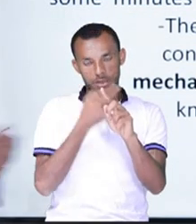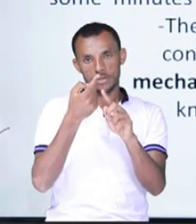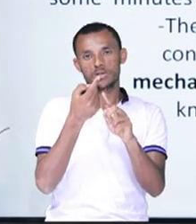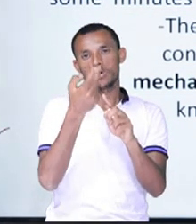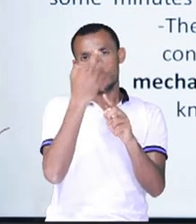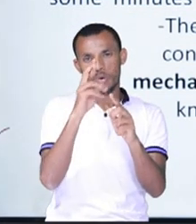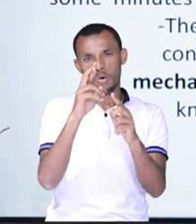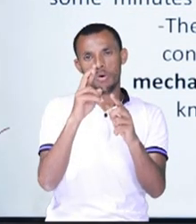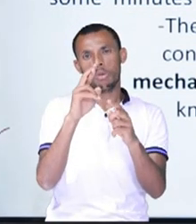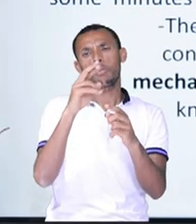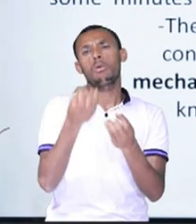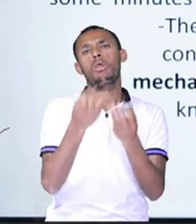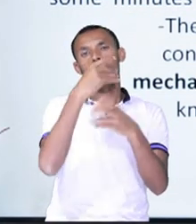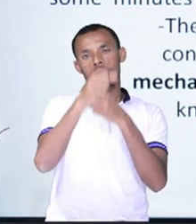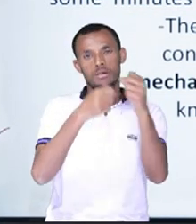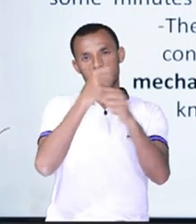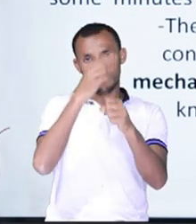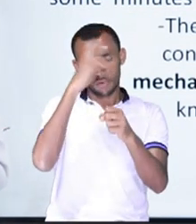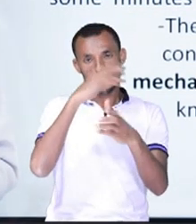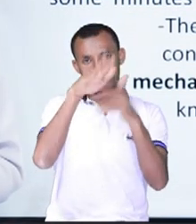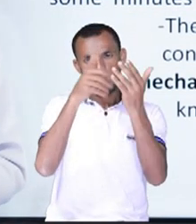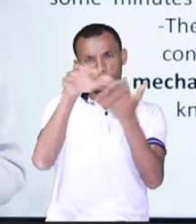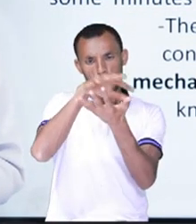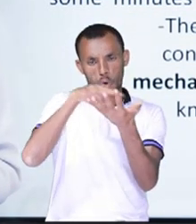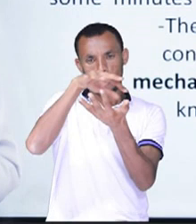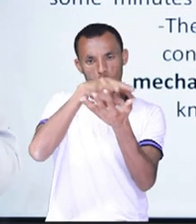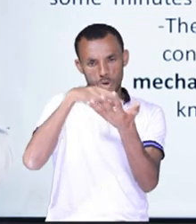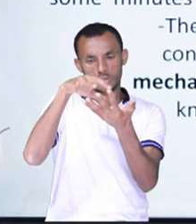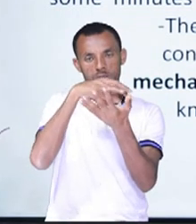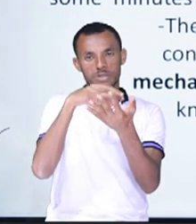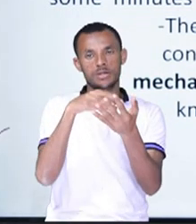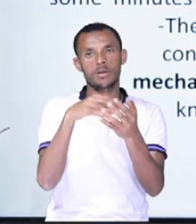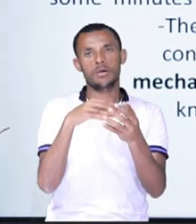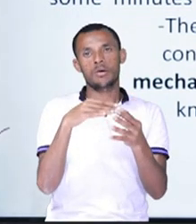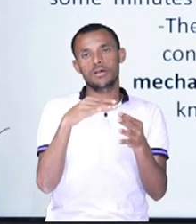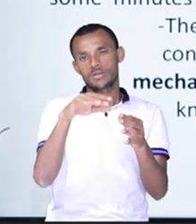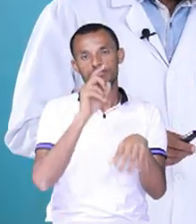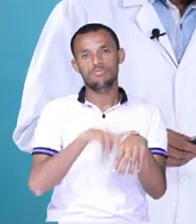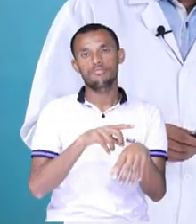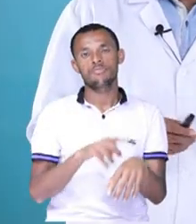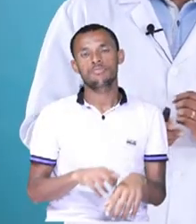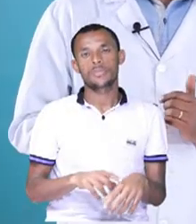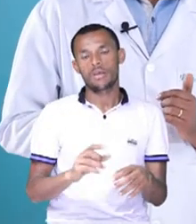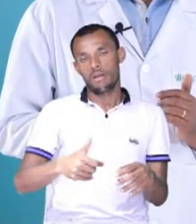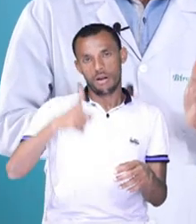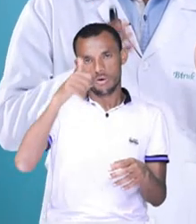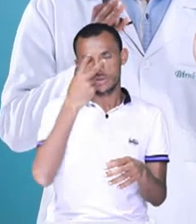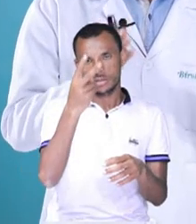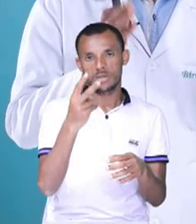even many years, because all reactions proceed not the same time. The other